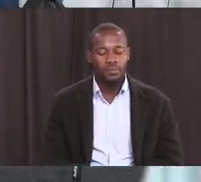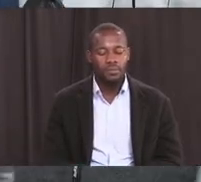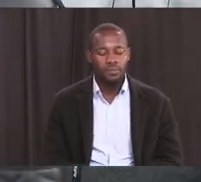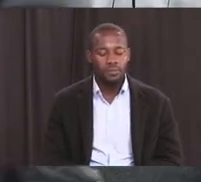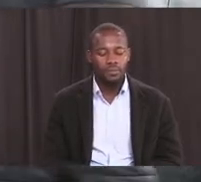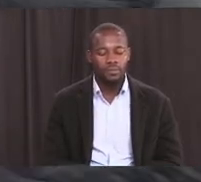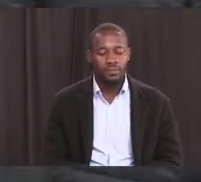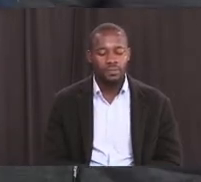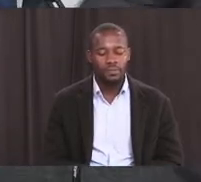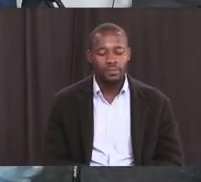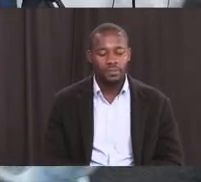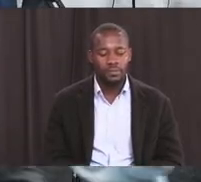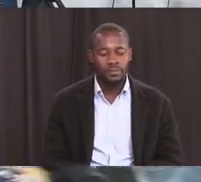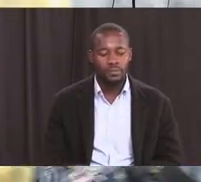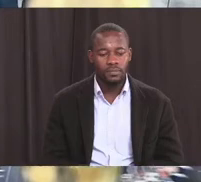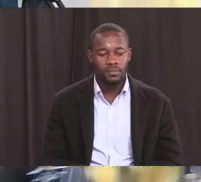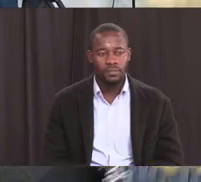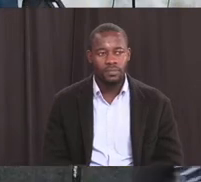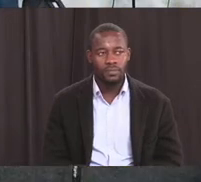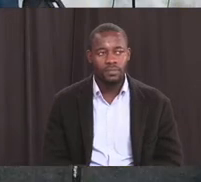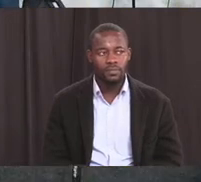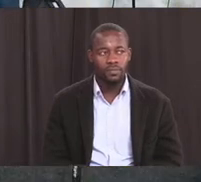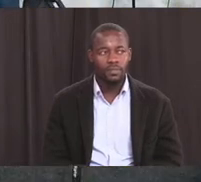Yeah, just as the kids are leaving,